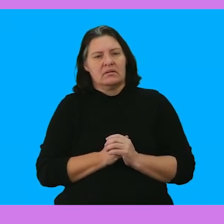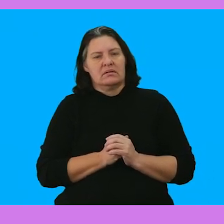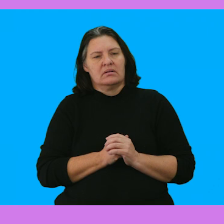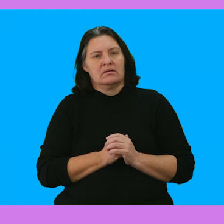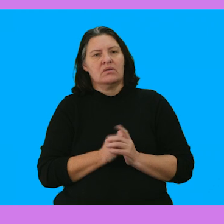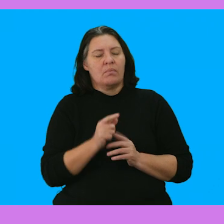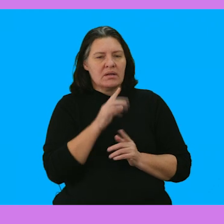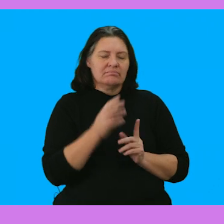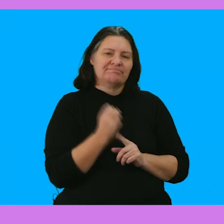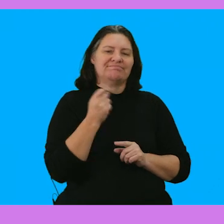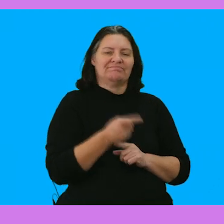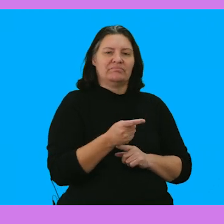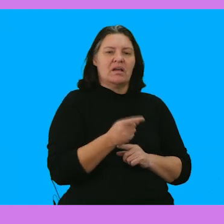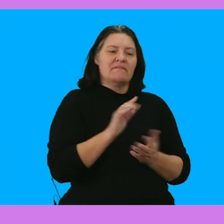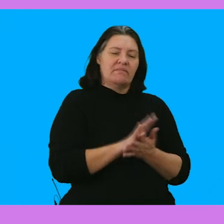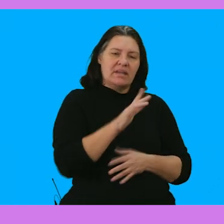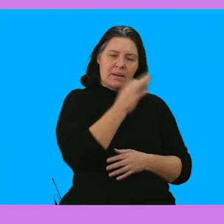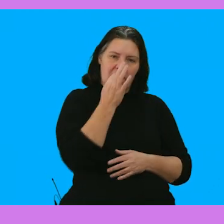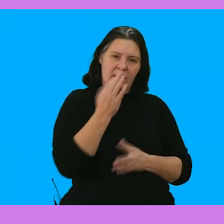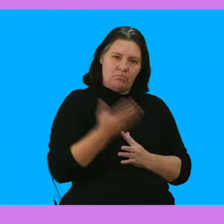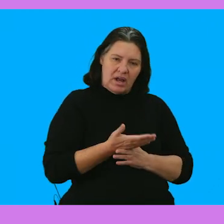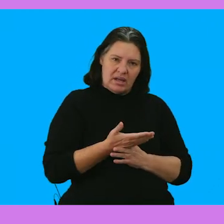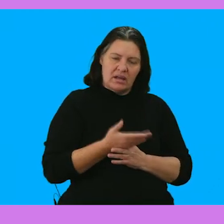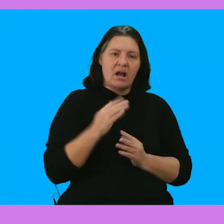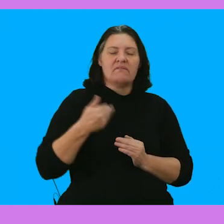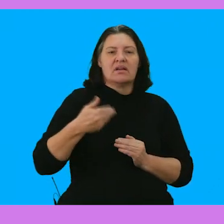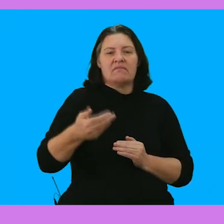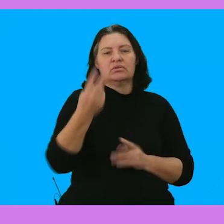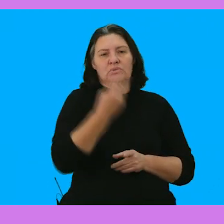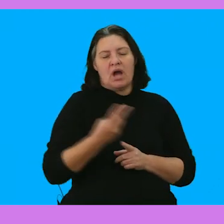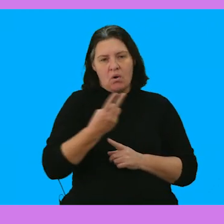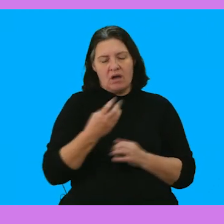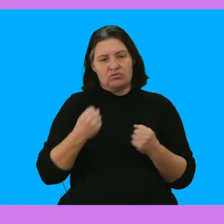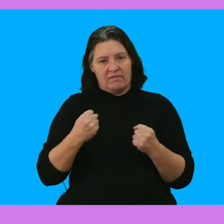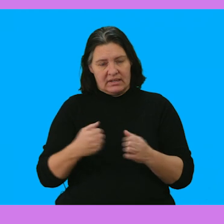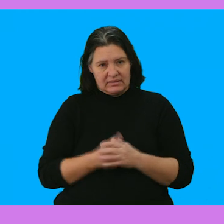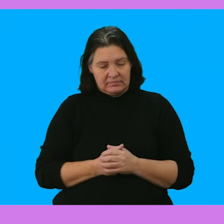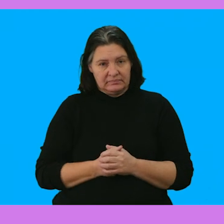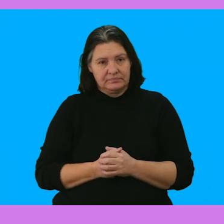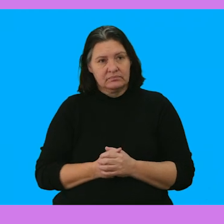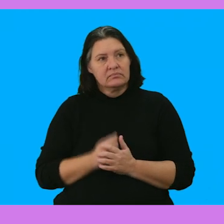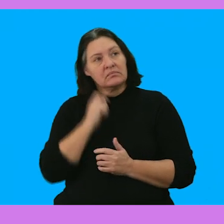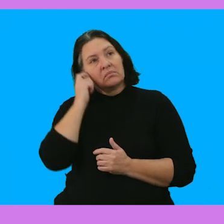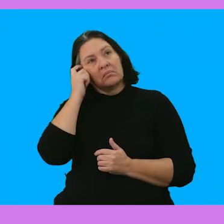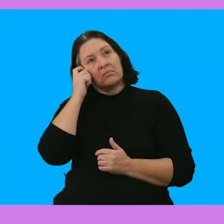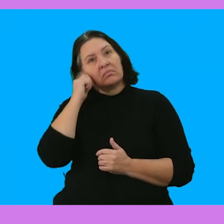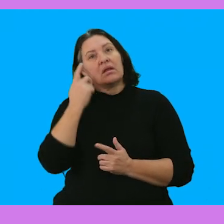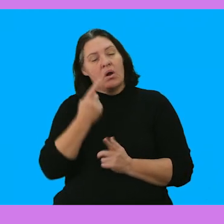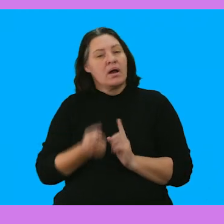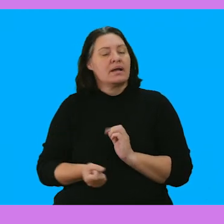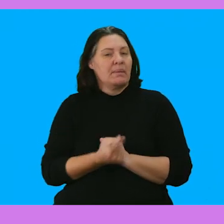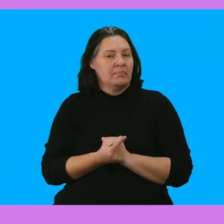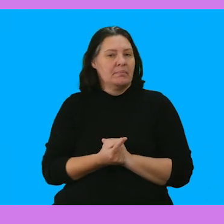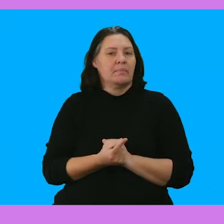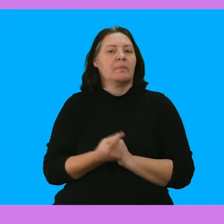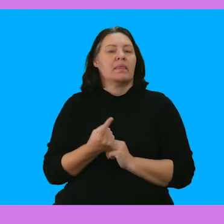recommendation for that matter, that we must take a 15-minute break after every 2 hours of driving. Okay, so